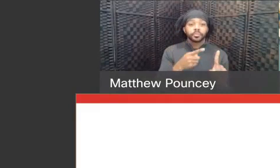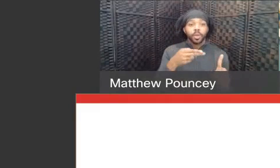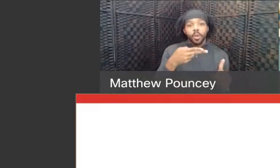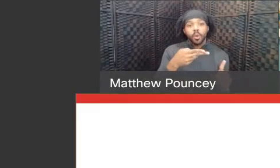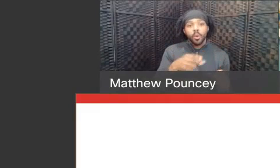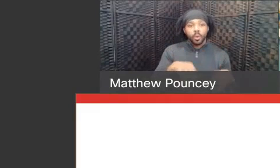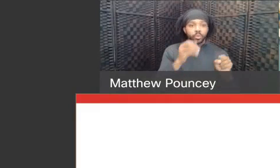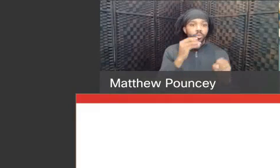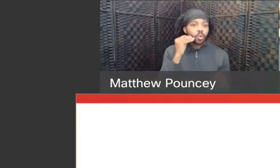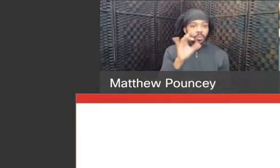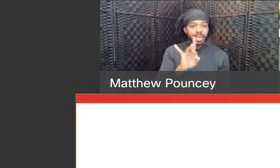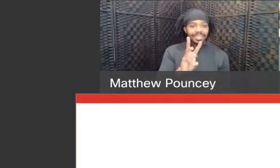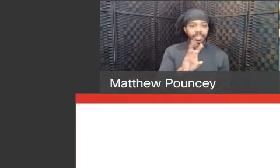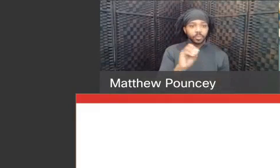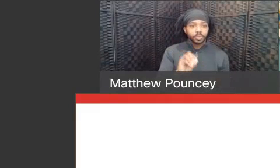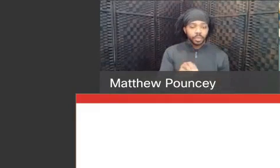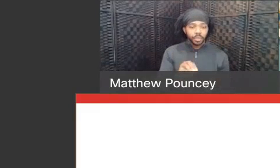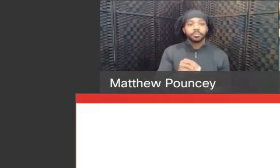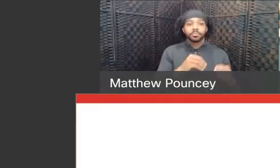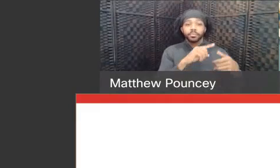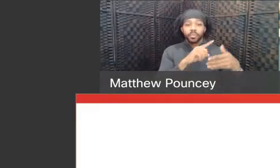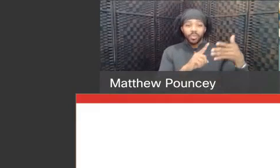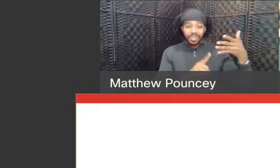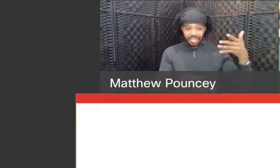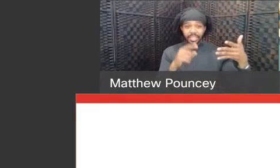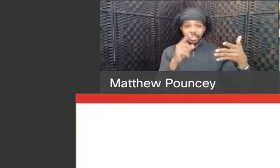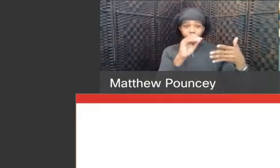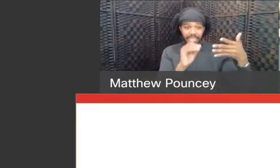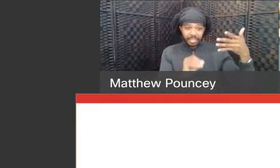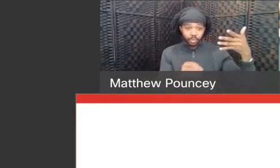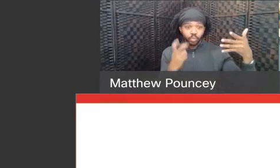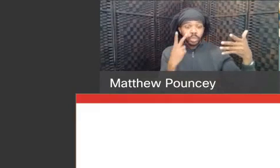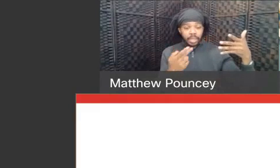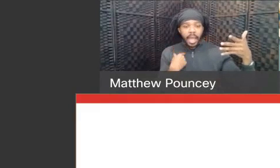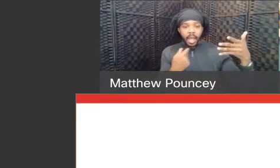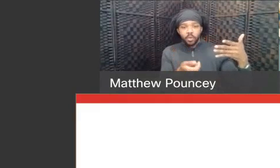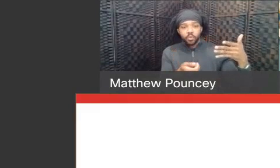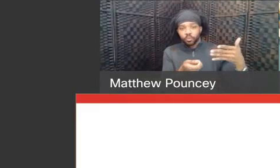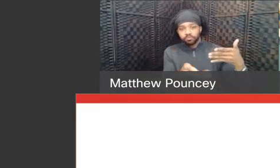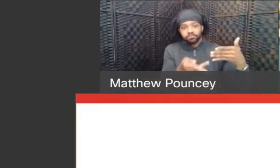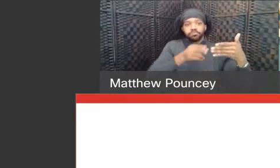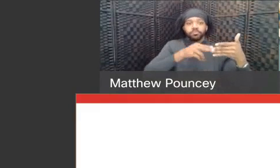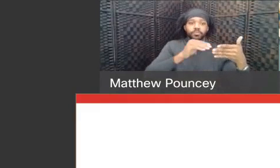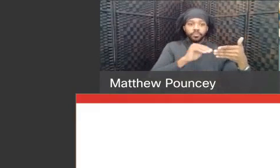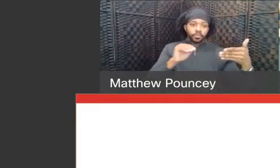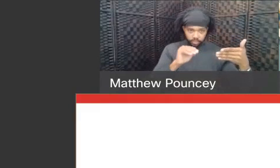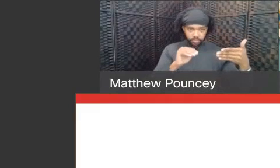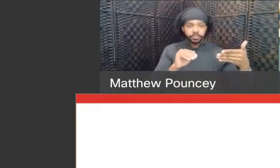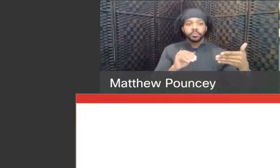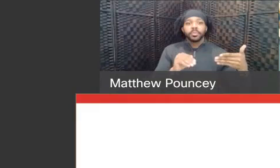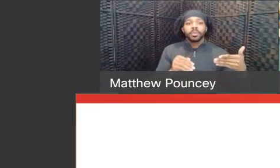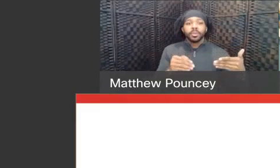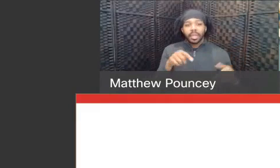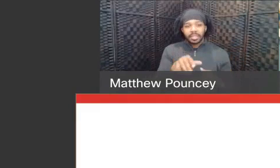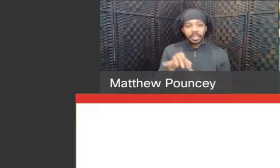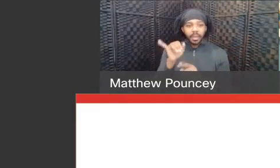86%. For all of these, I rounded up except ICF, because if I rounded up, it would say 100%, and we still have 1 more person